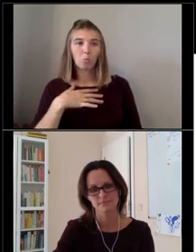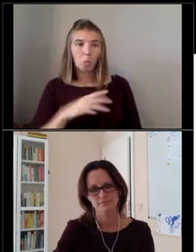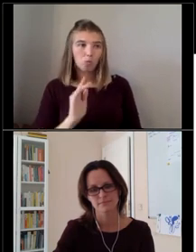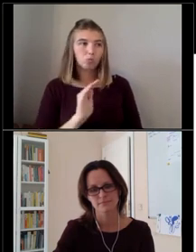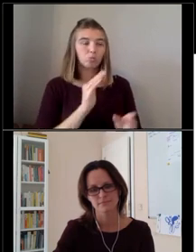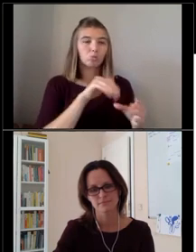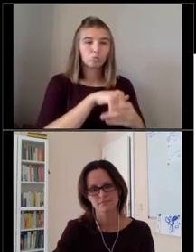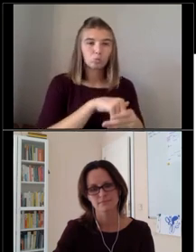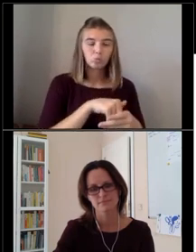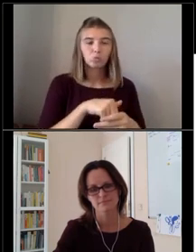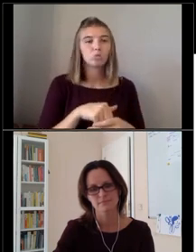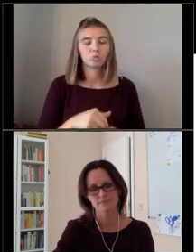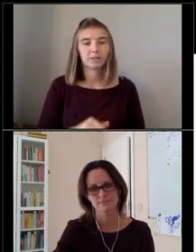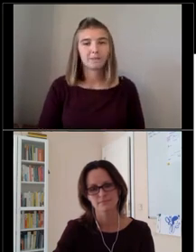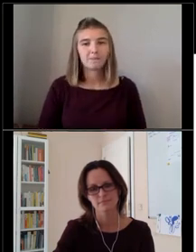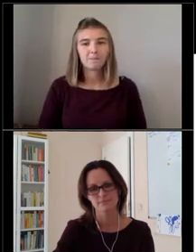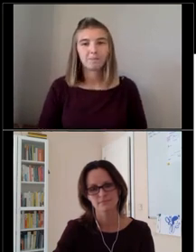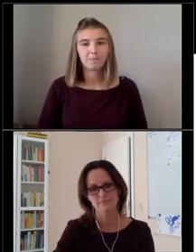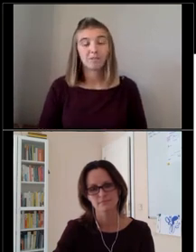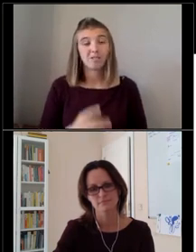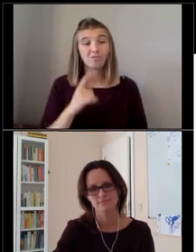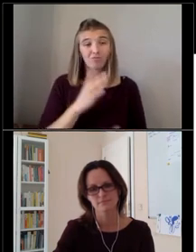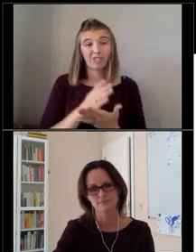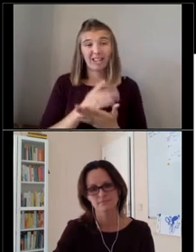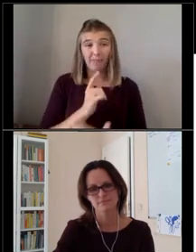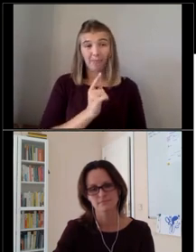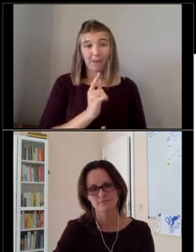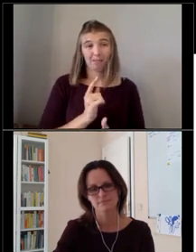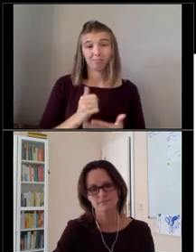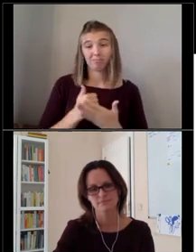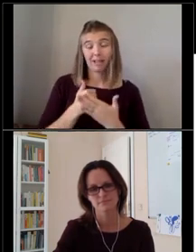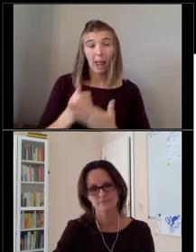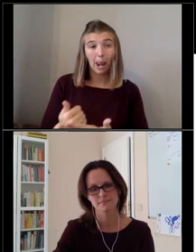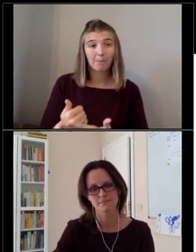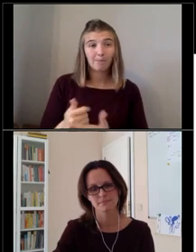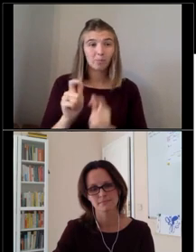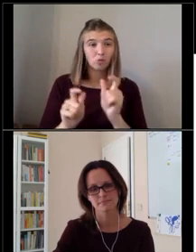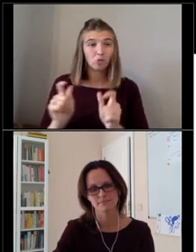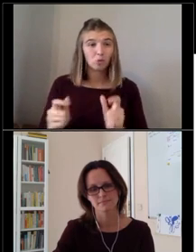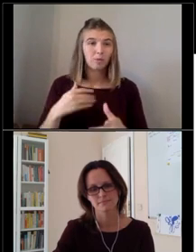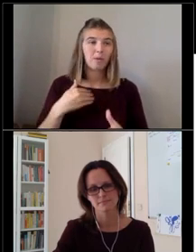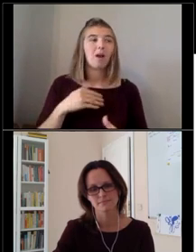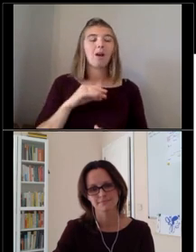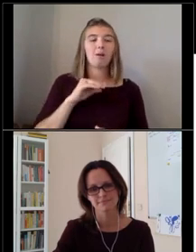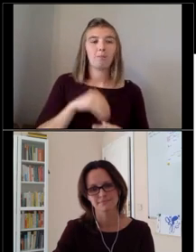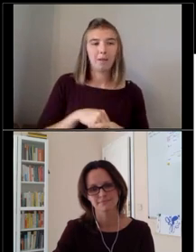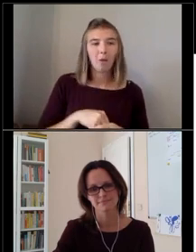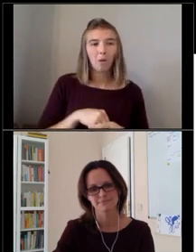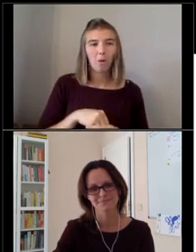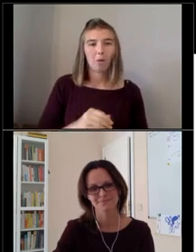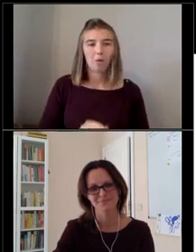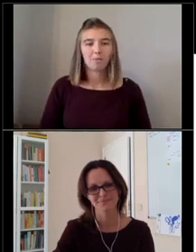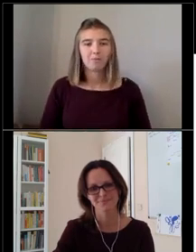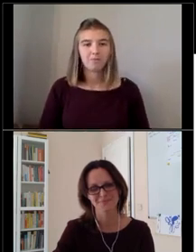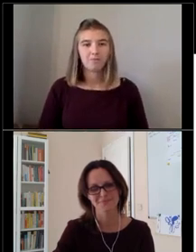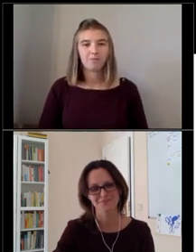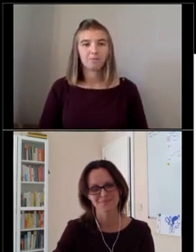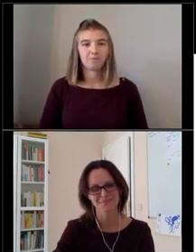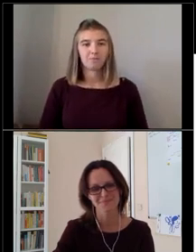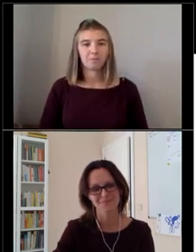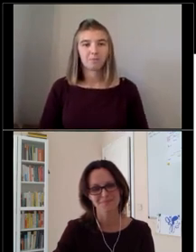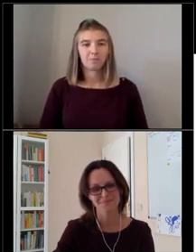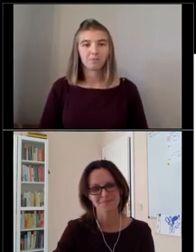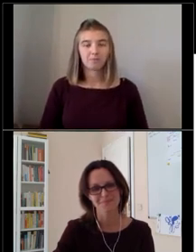of sense of belonging amongst, you know, students or staff. It's probably timely as well to add